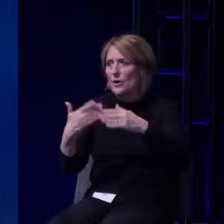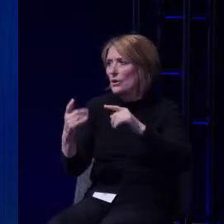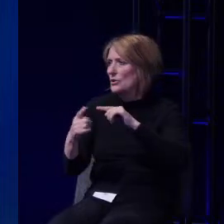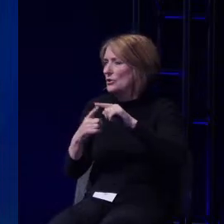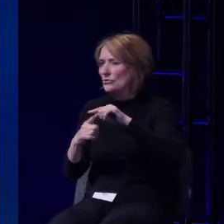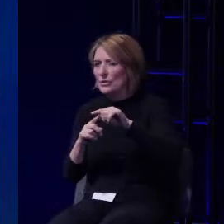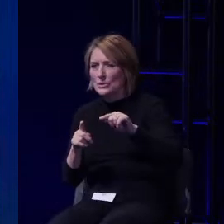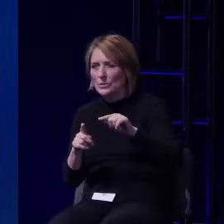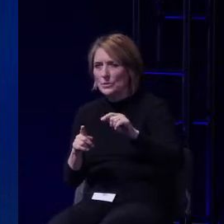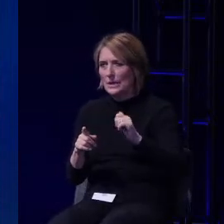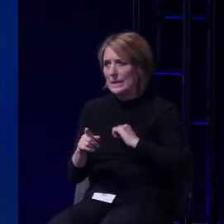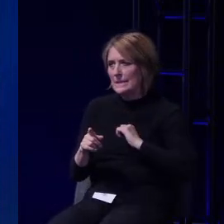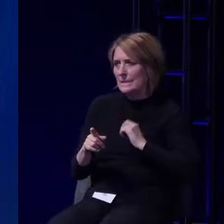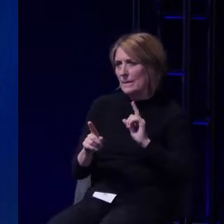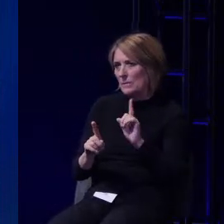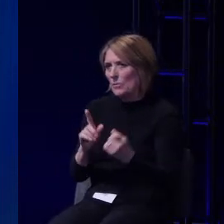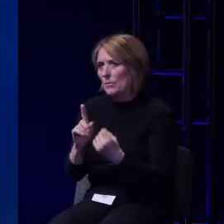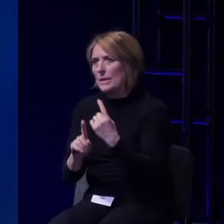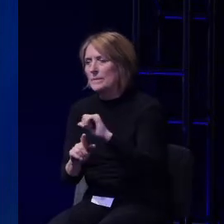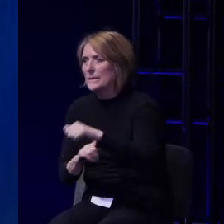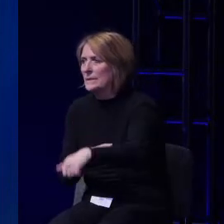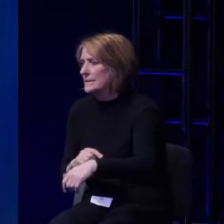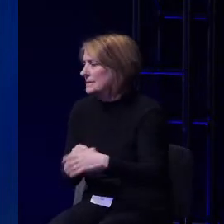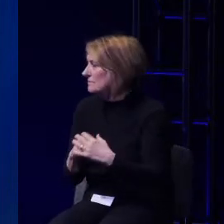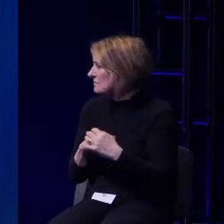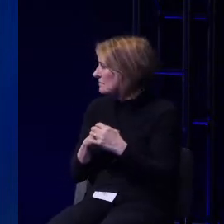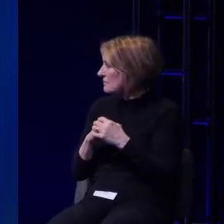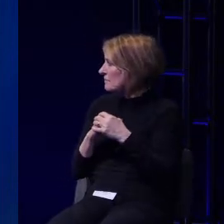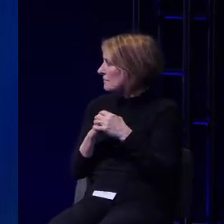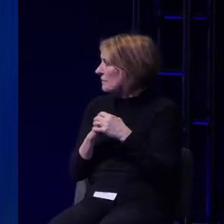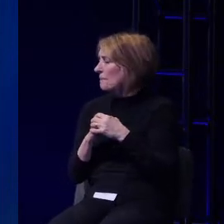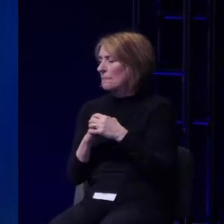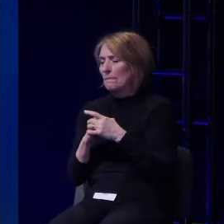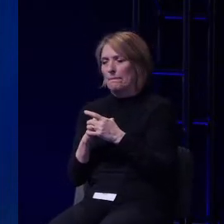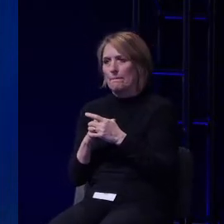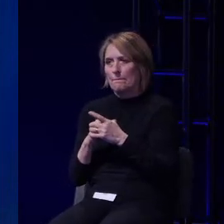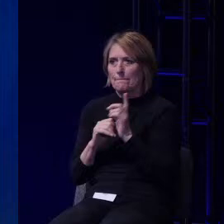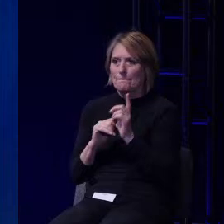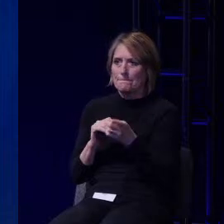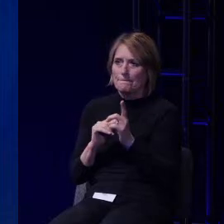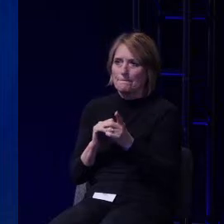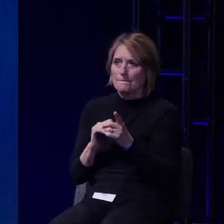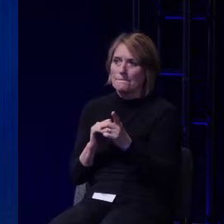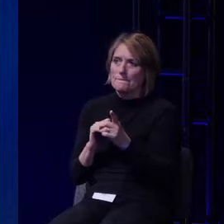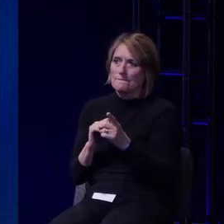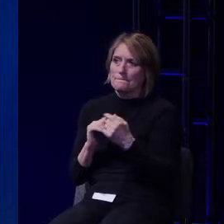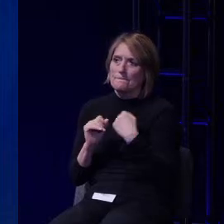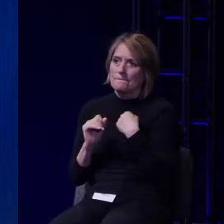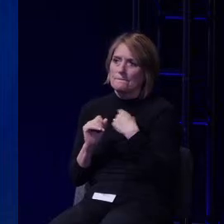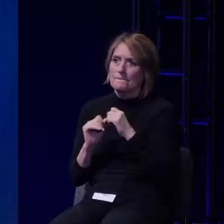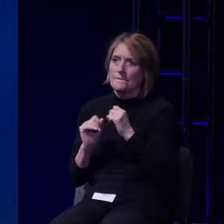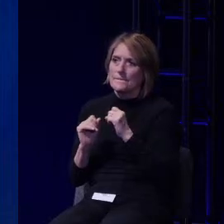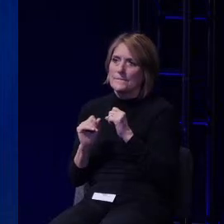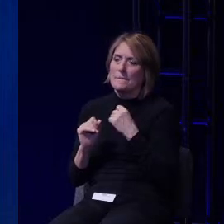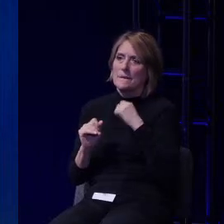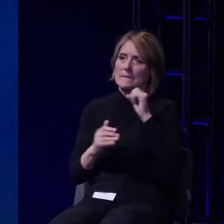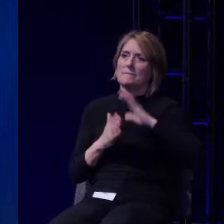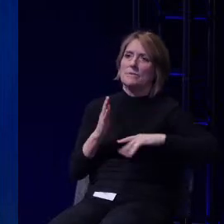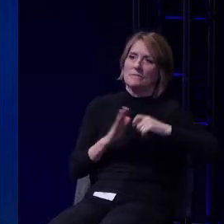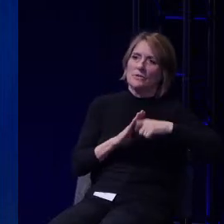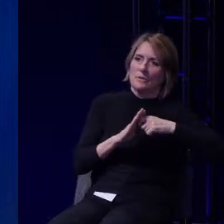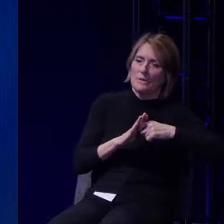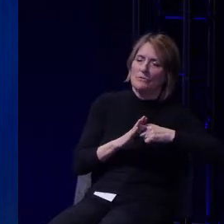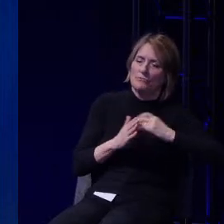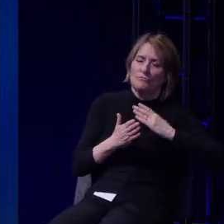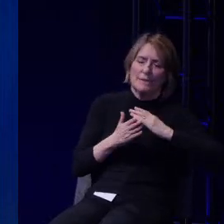to anticipate what might happen next. And I think that, your experience in the documentary world